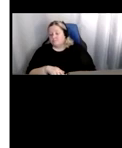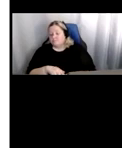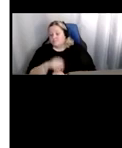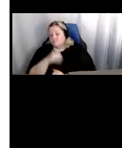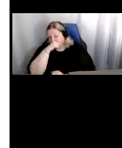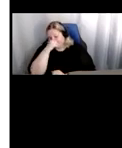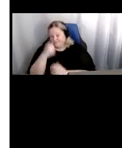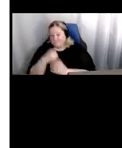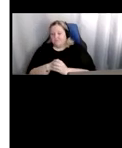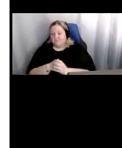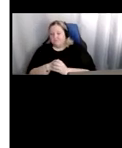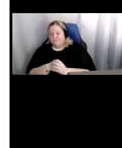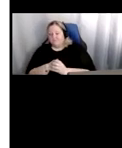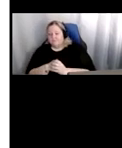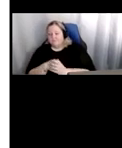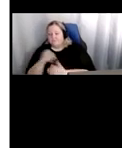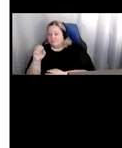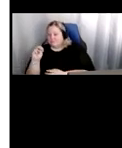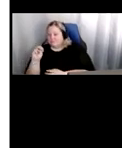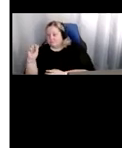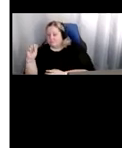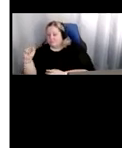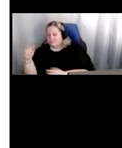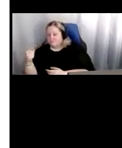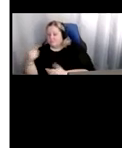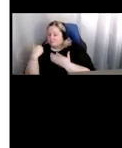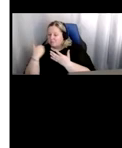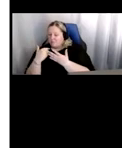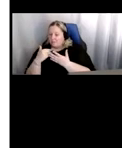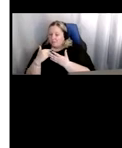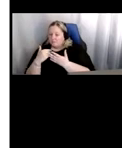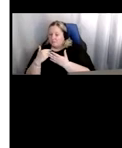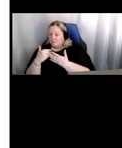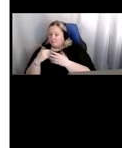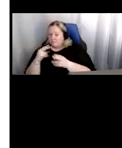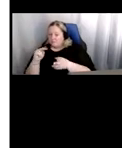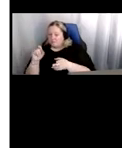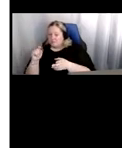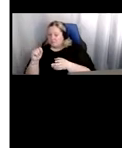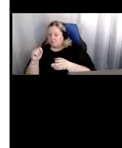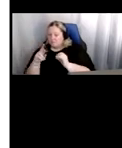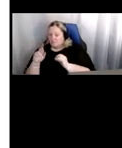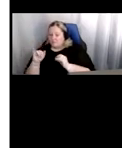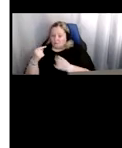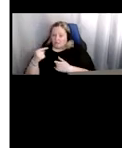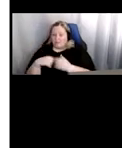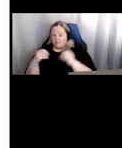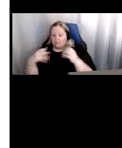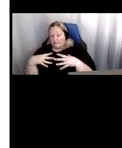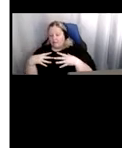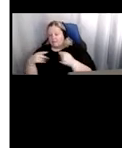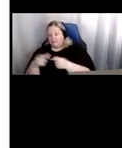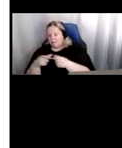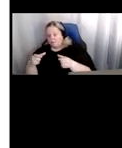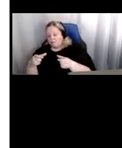So the Samsung kit is similar. We have the Nest Mini, the Ring doorbell, the Philips lights, the power bank,